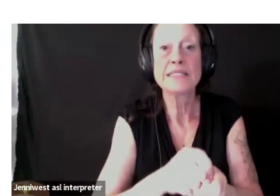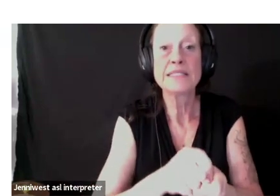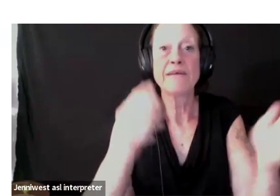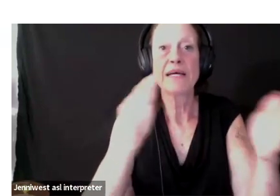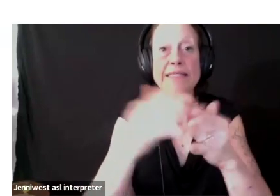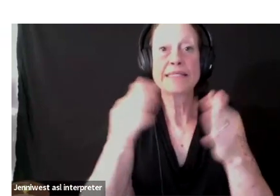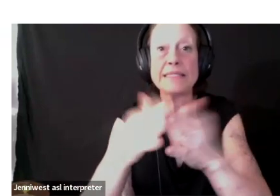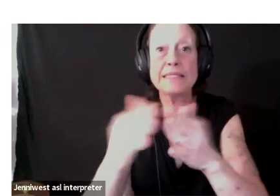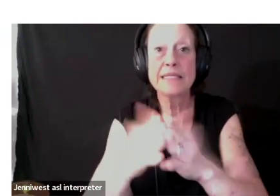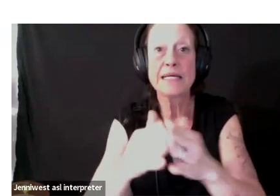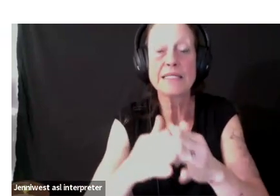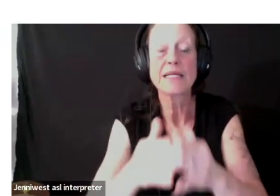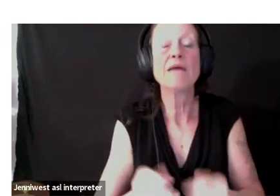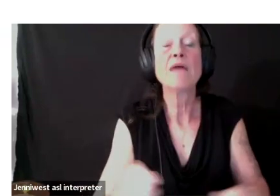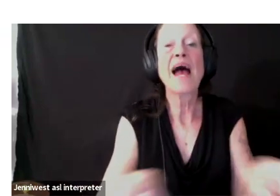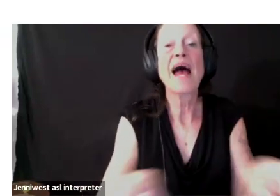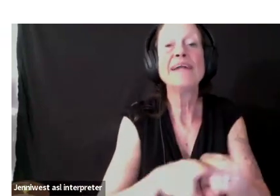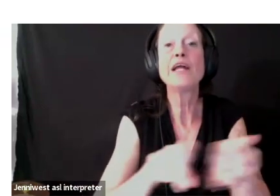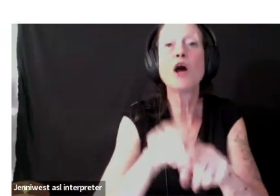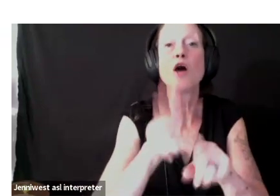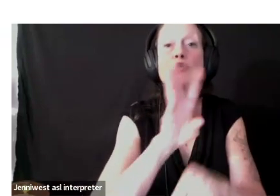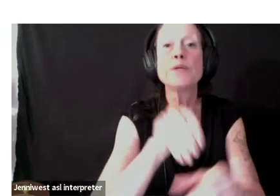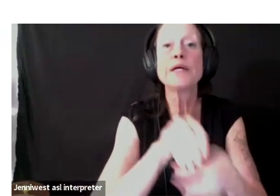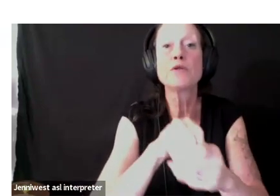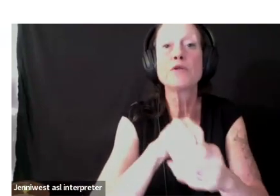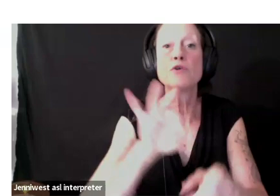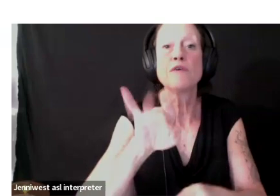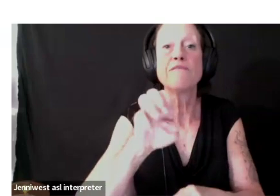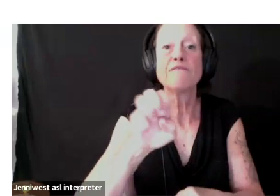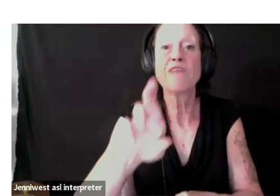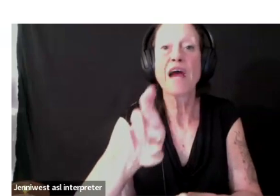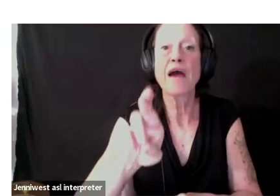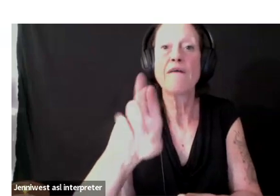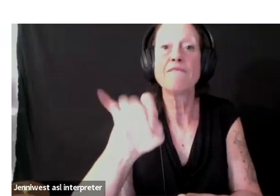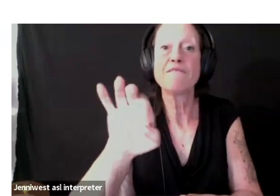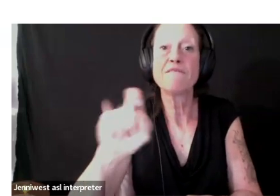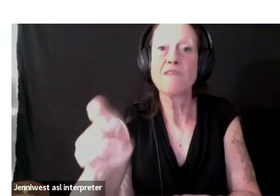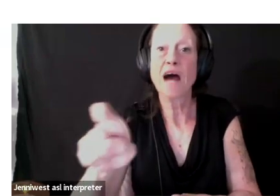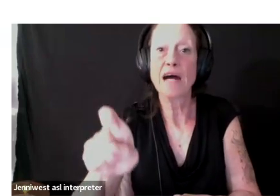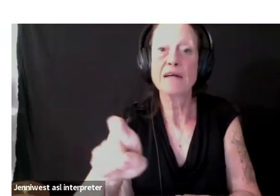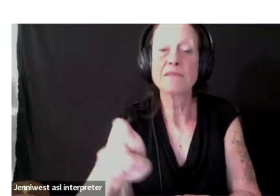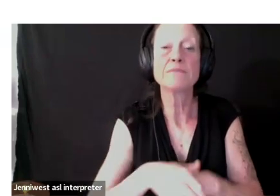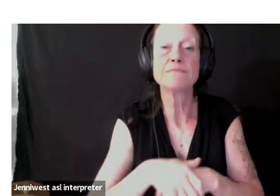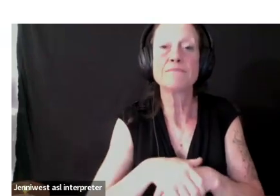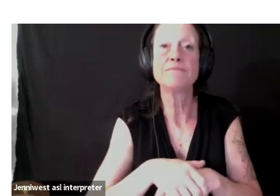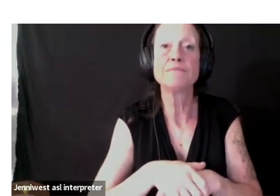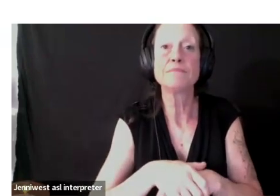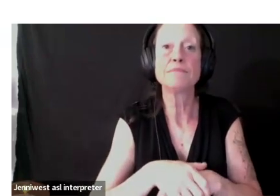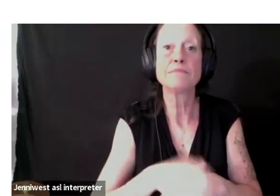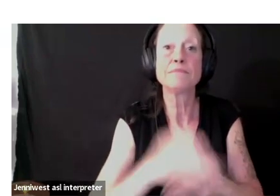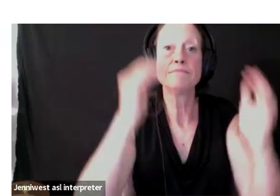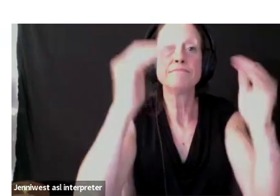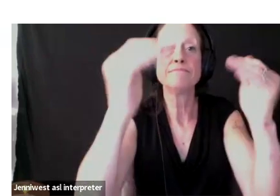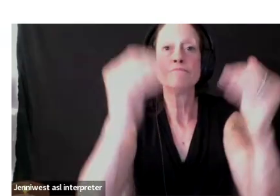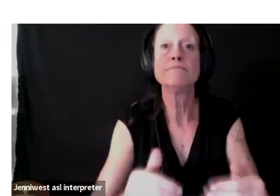Fairfax also because they're one of our transit partners. So if you can go ahead to the next slide.